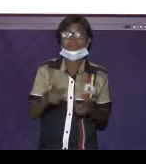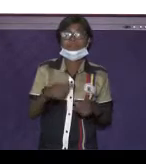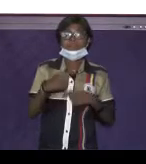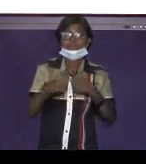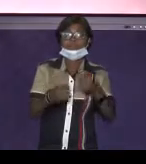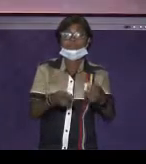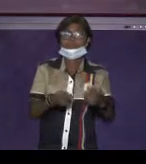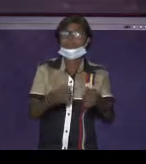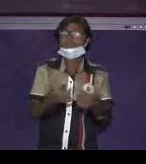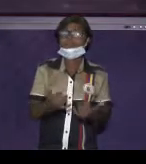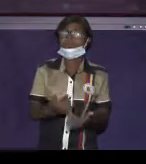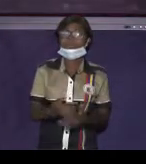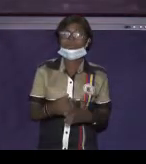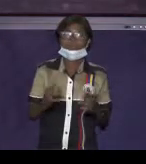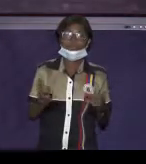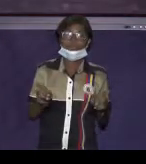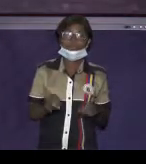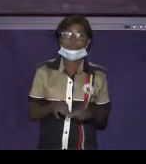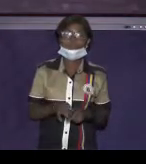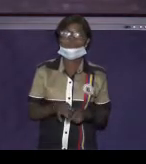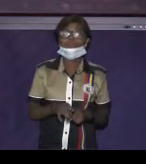go. So